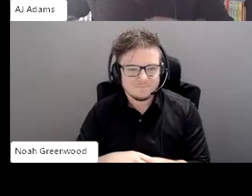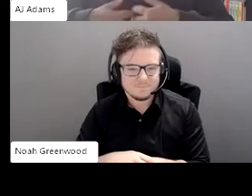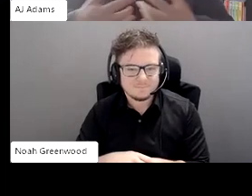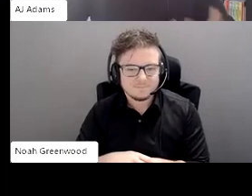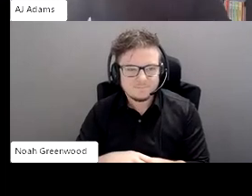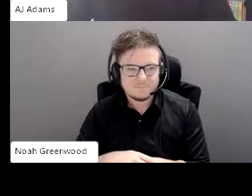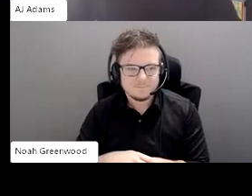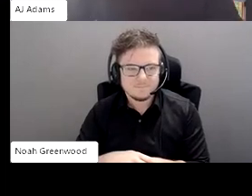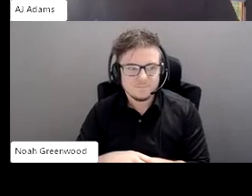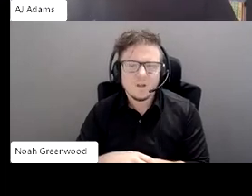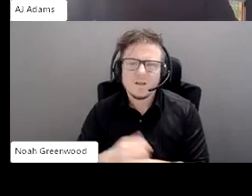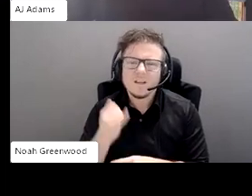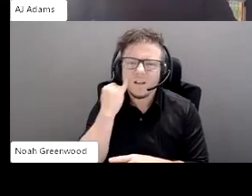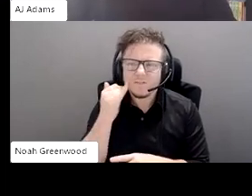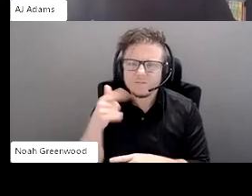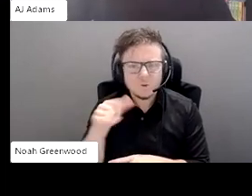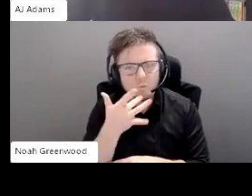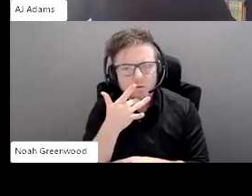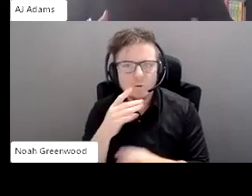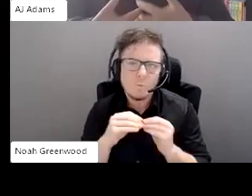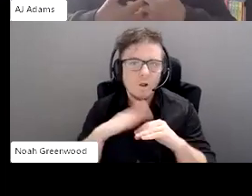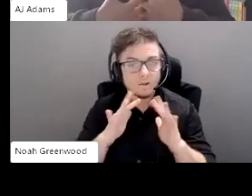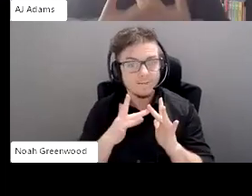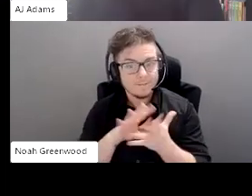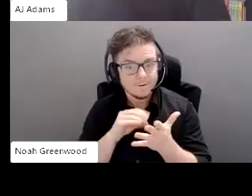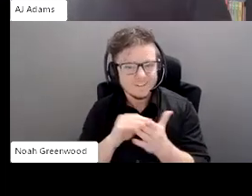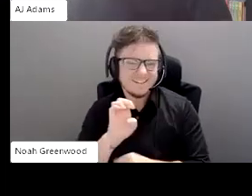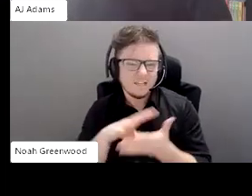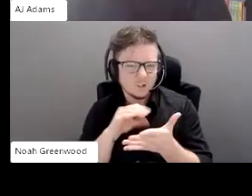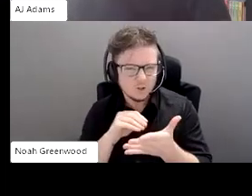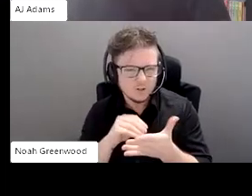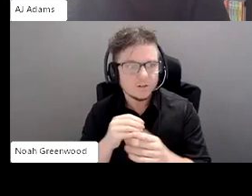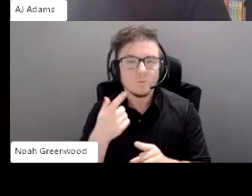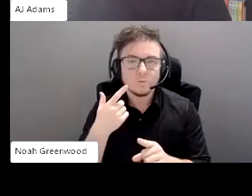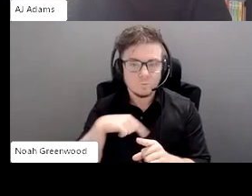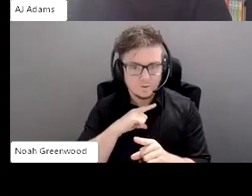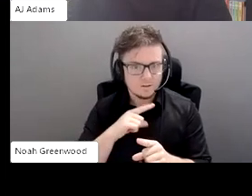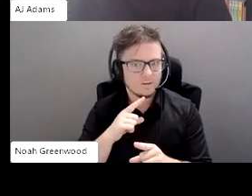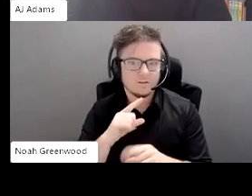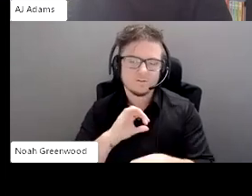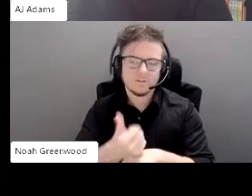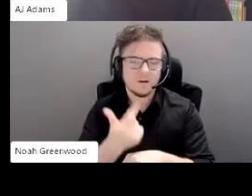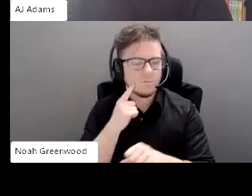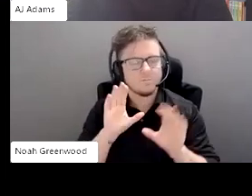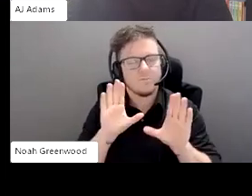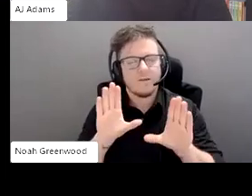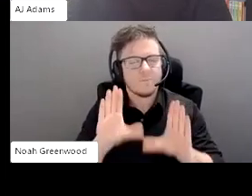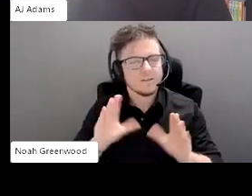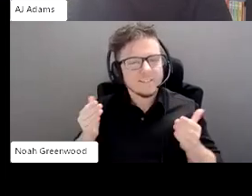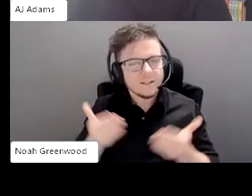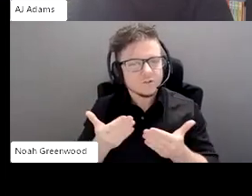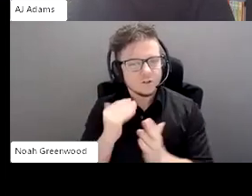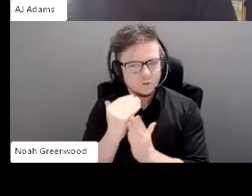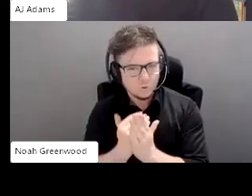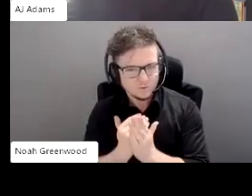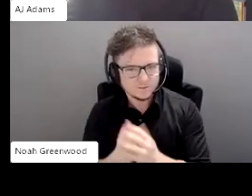If e-learning is more your learning style, our learning department has created some fabulous introduction courses,